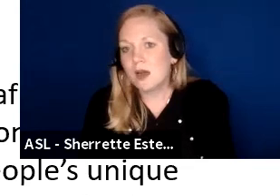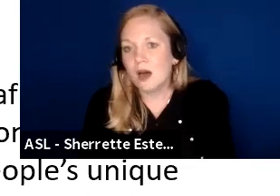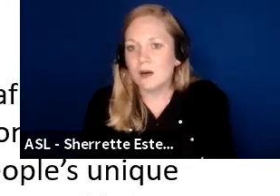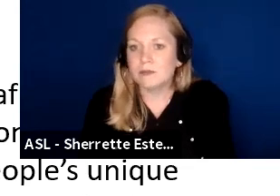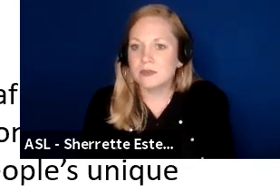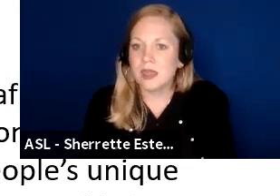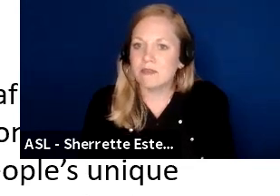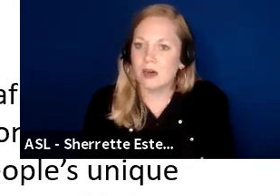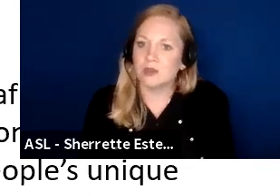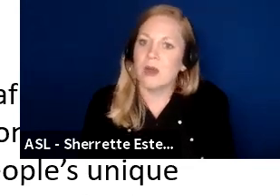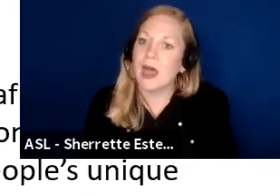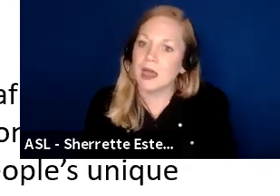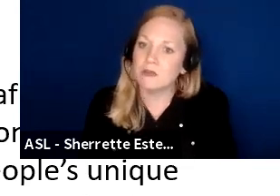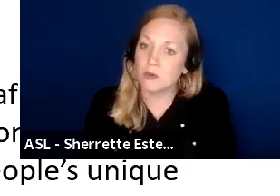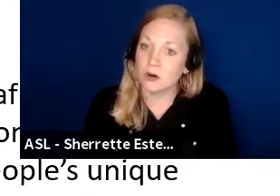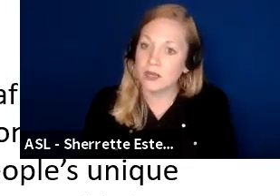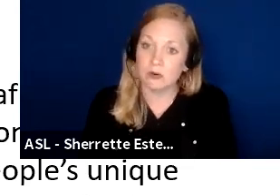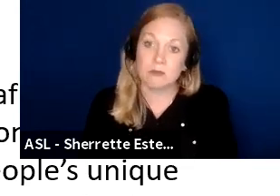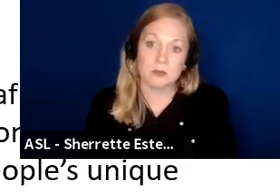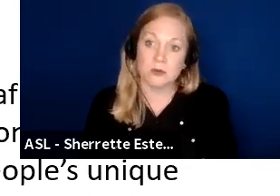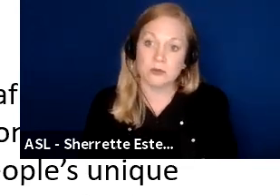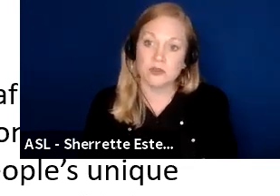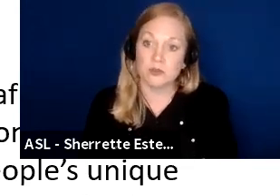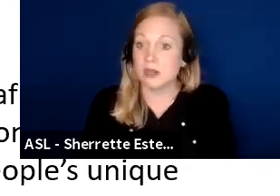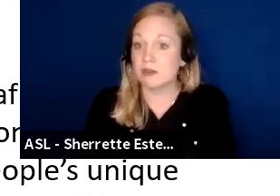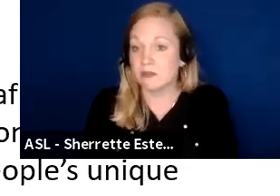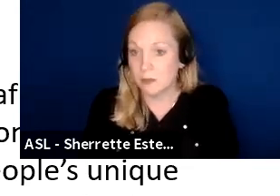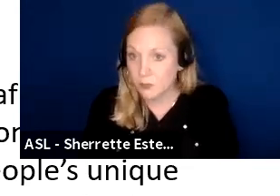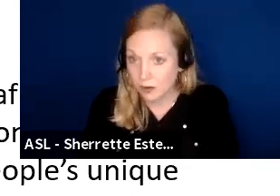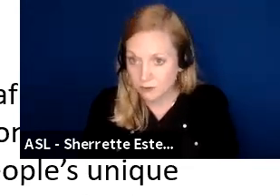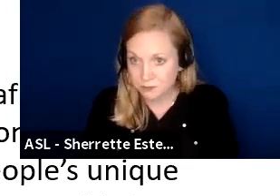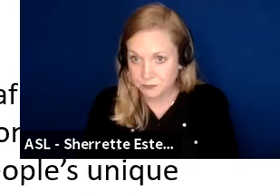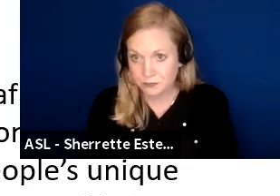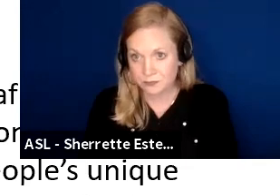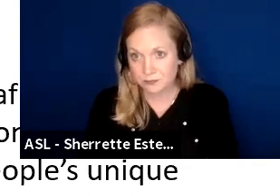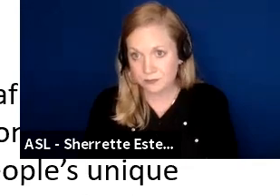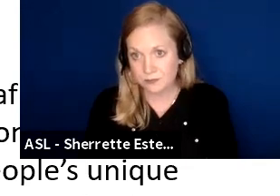then become a value add for hearing people to benefit from as well.